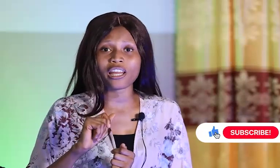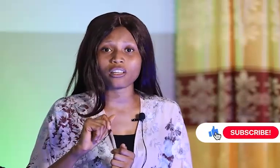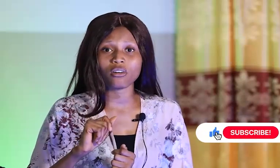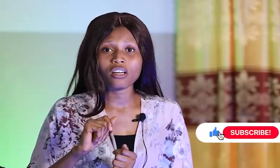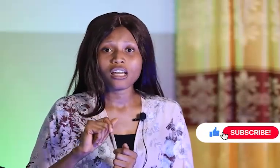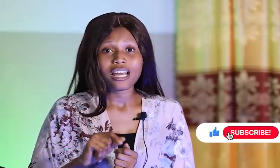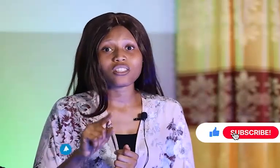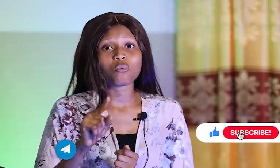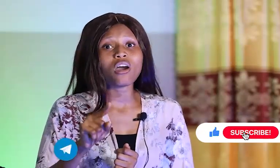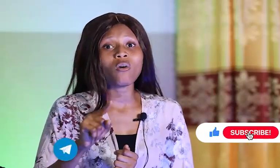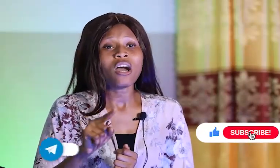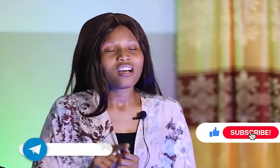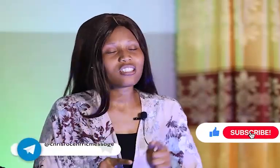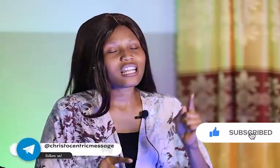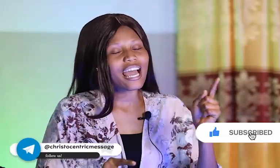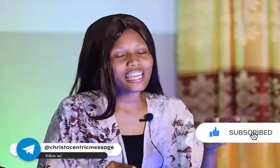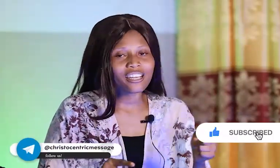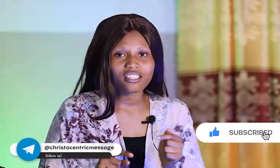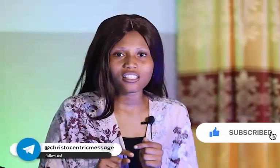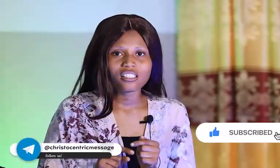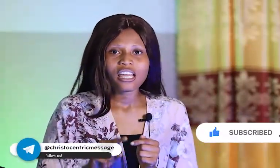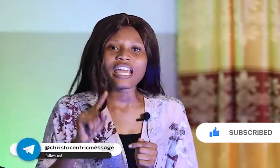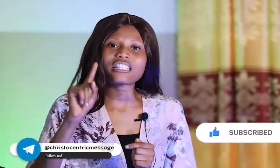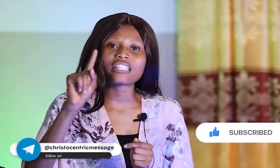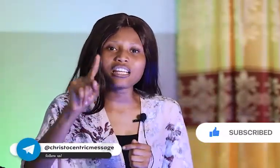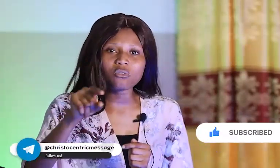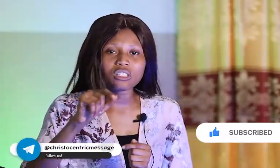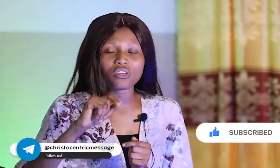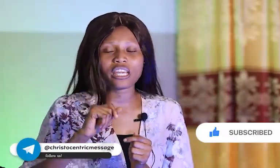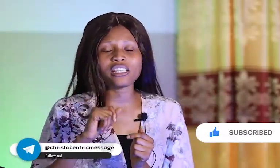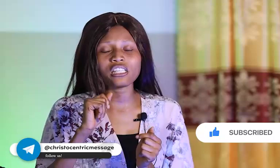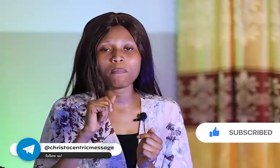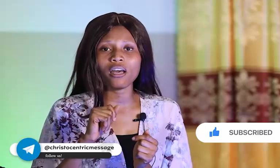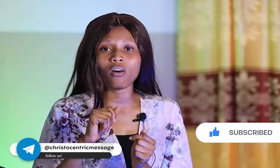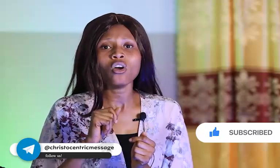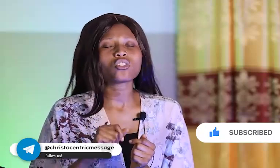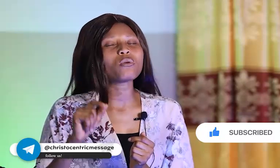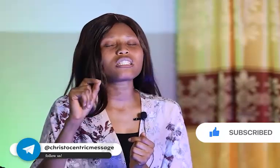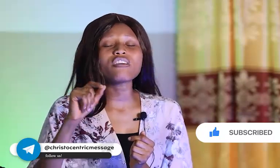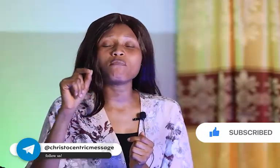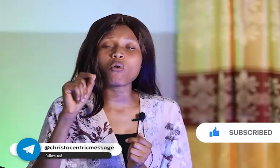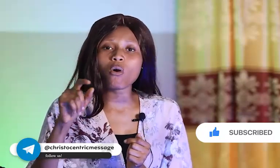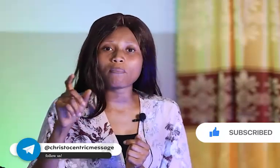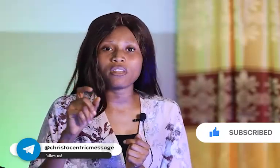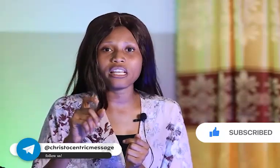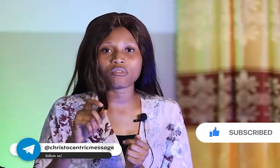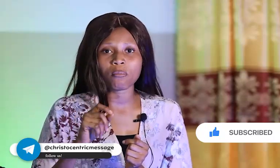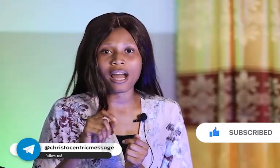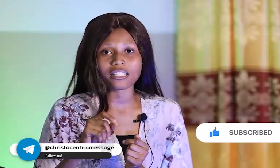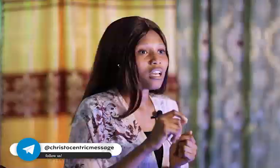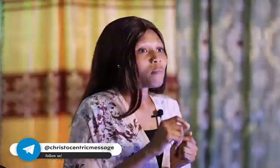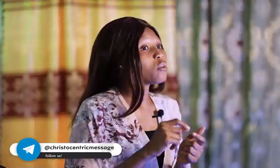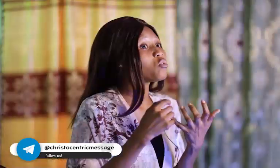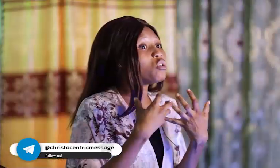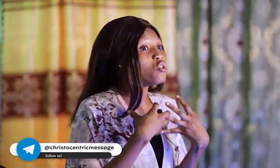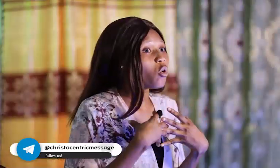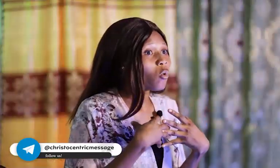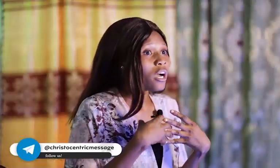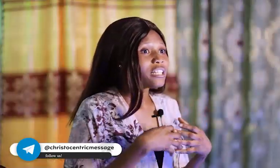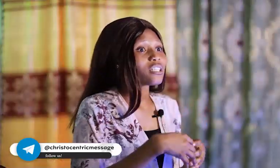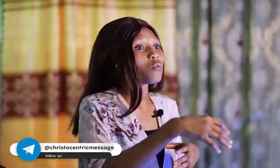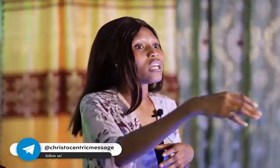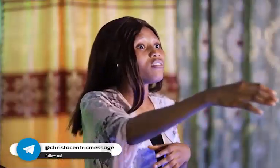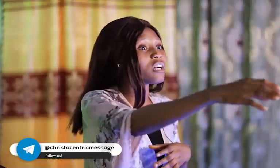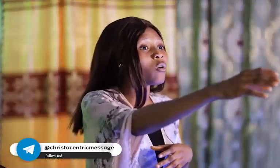to this channel, as well as like us. Hit that notification bell to receive more updates from us, because we